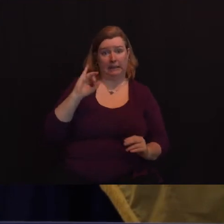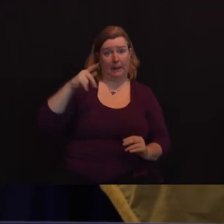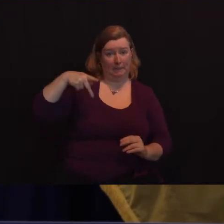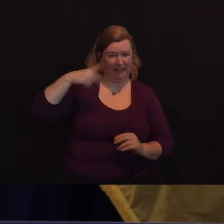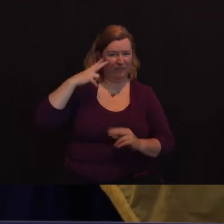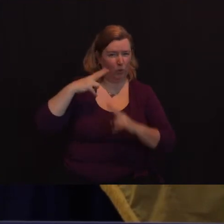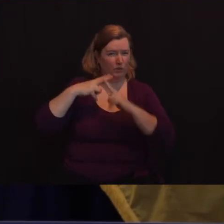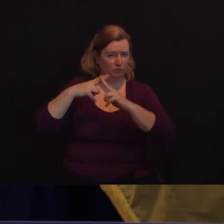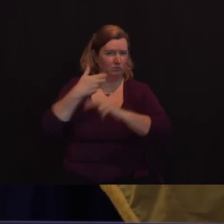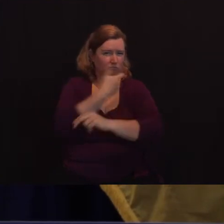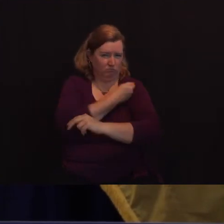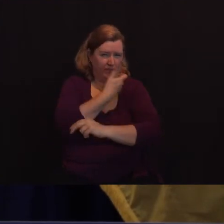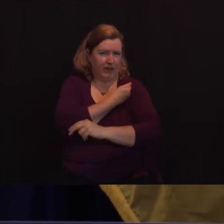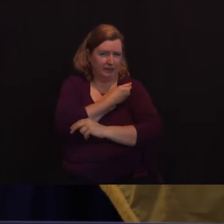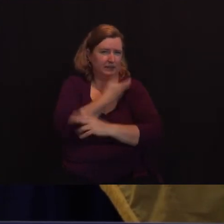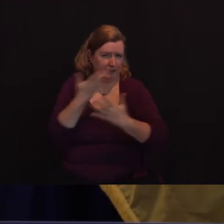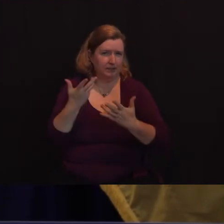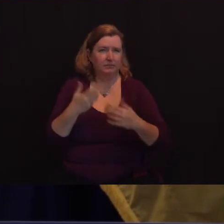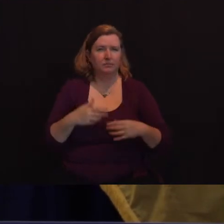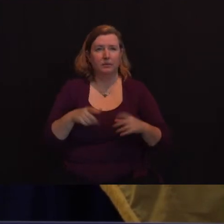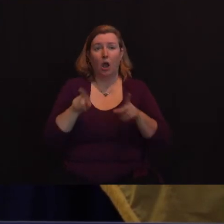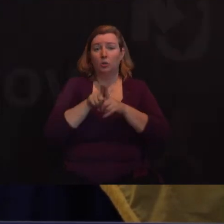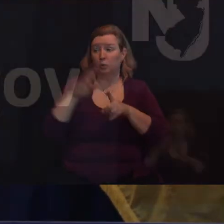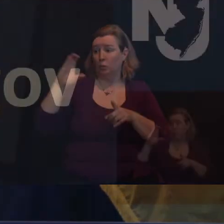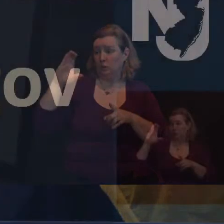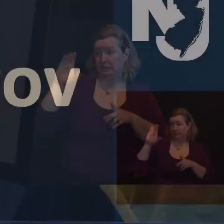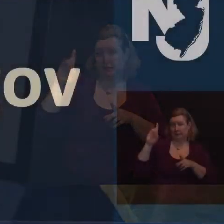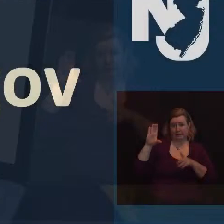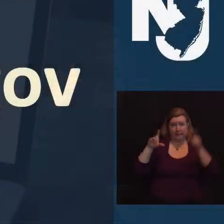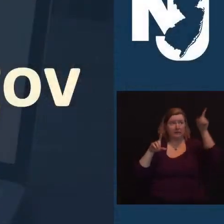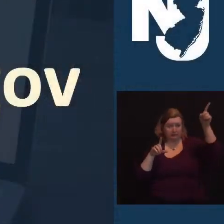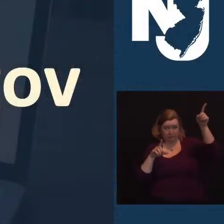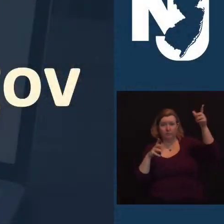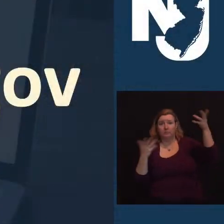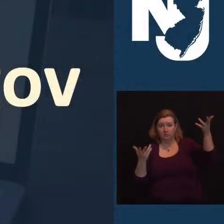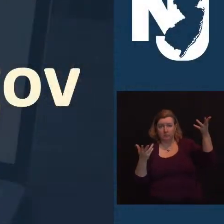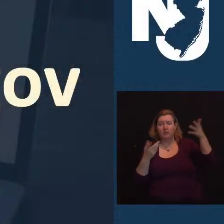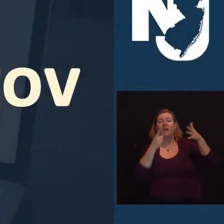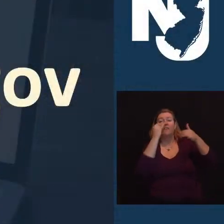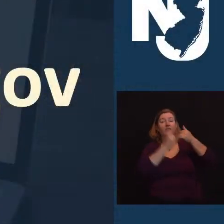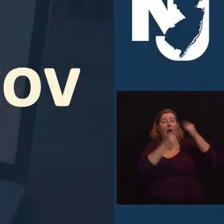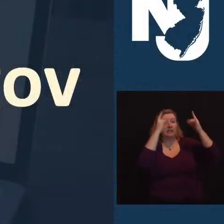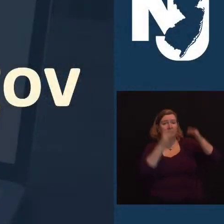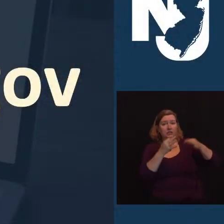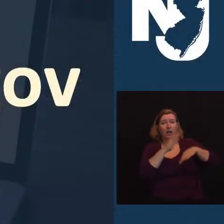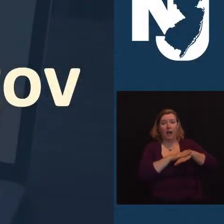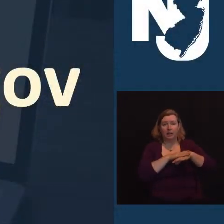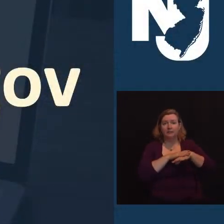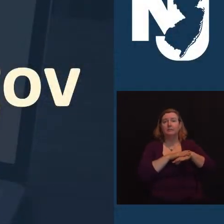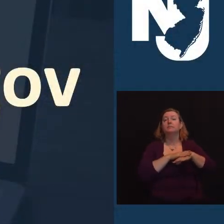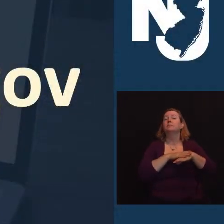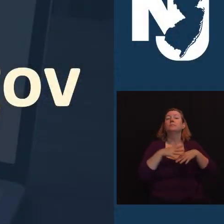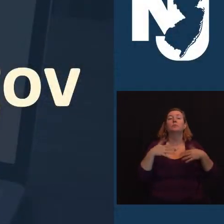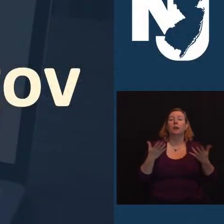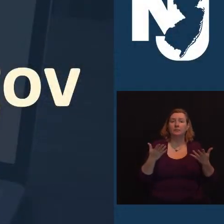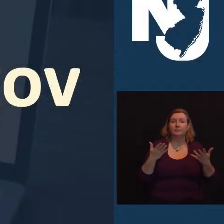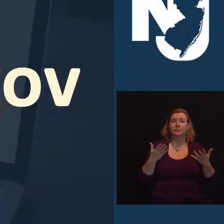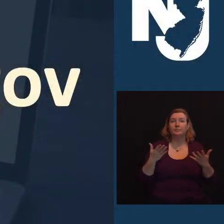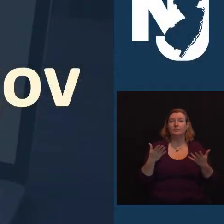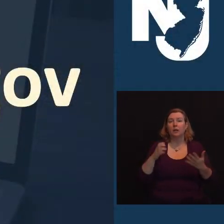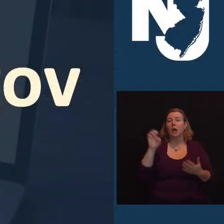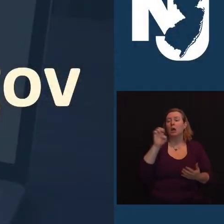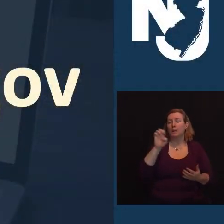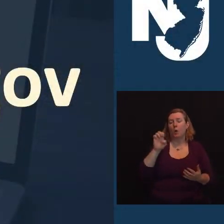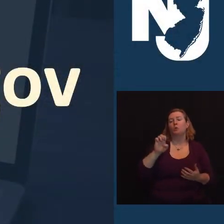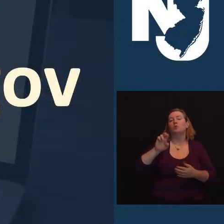then the CDC's likely final decision on Pfizer's emergency use authorization for its vaccine